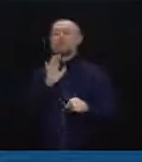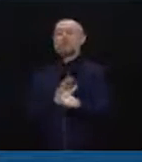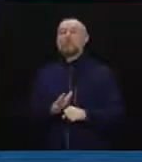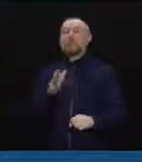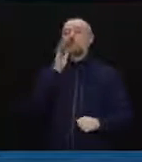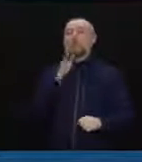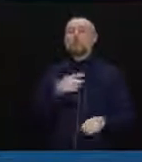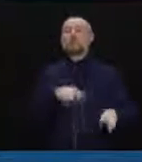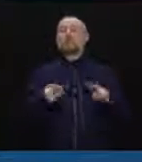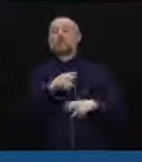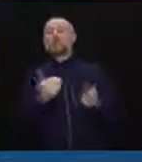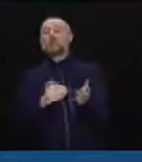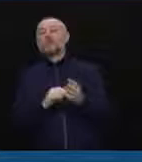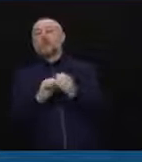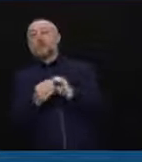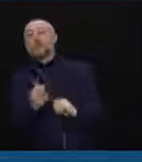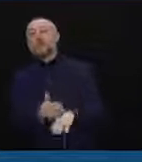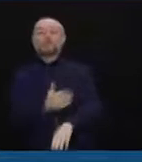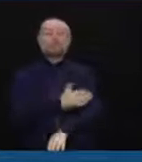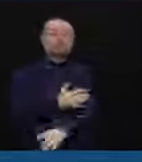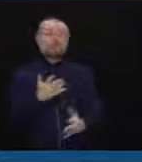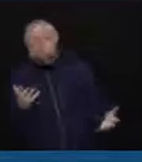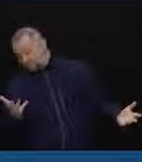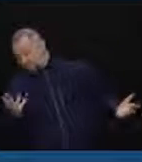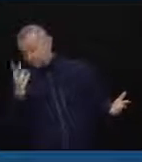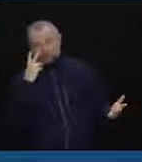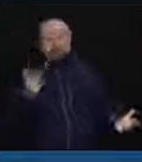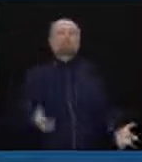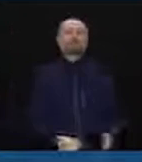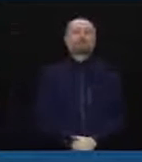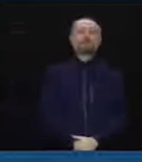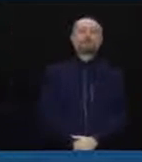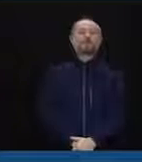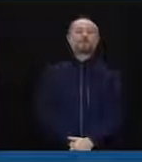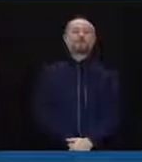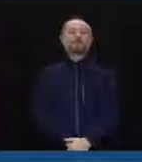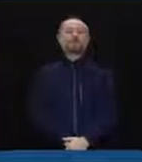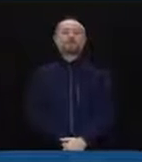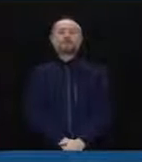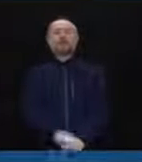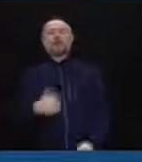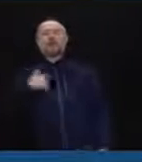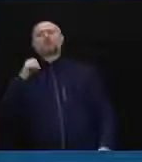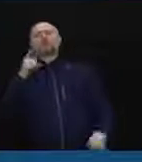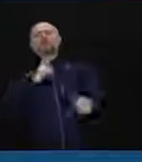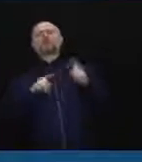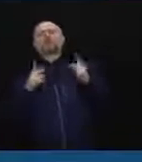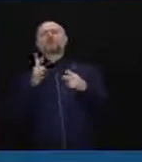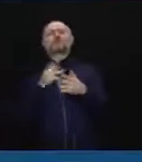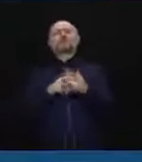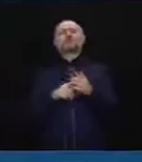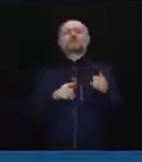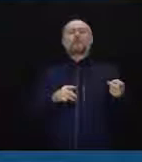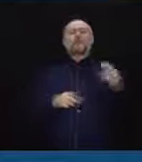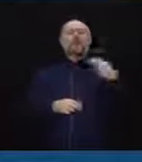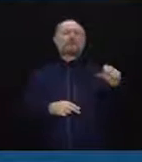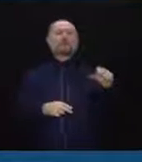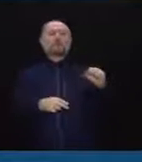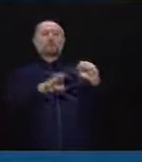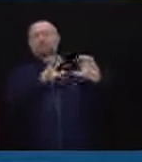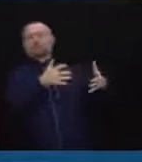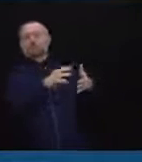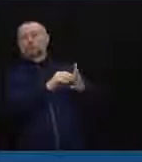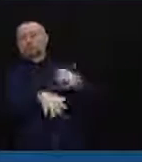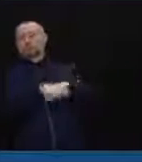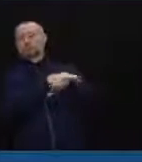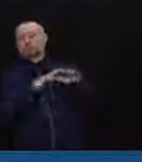on the presentation I just gave. Difference between a high school setting where there's a reasonably high level of vaccination